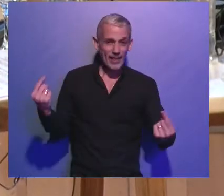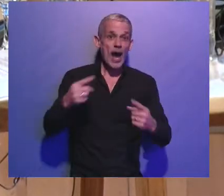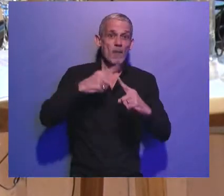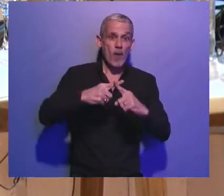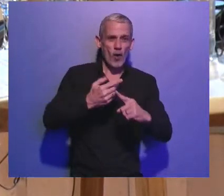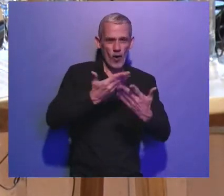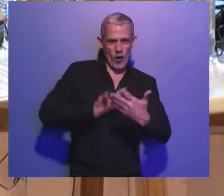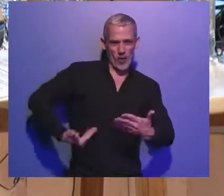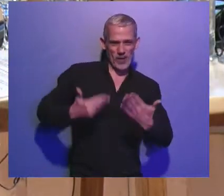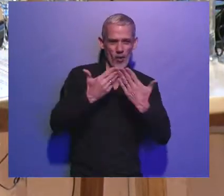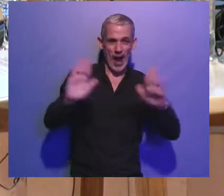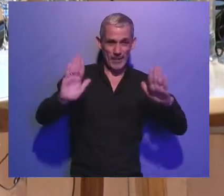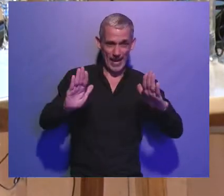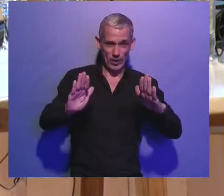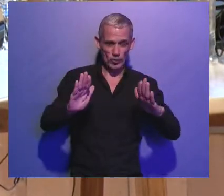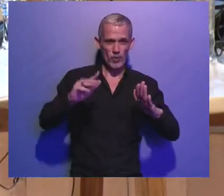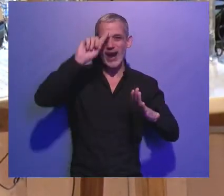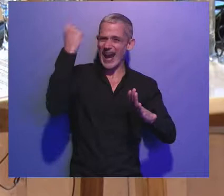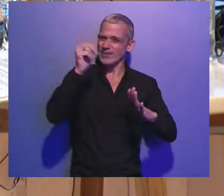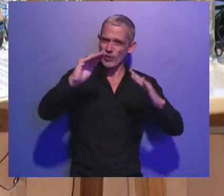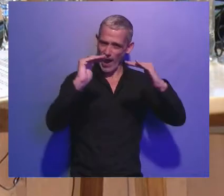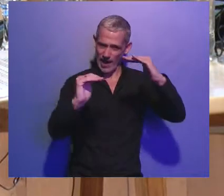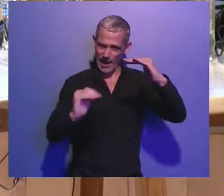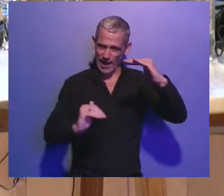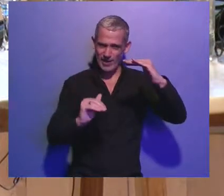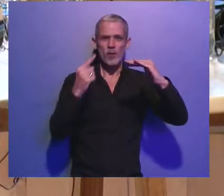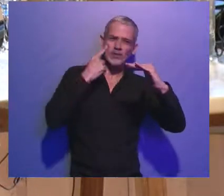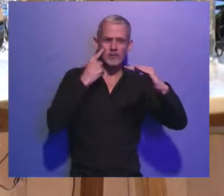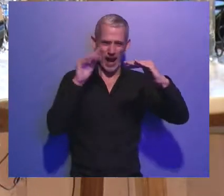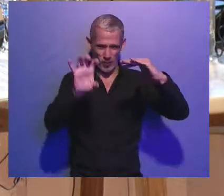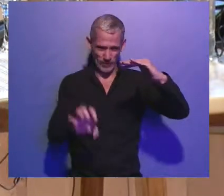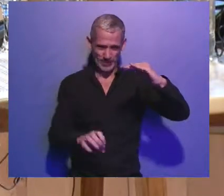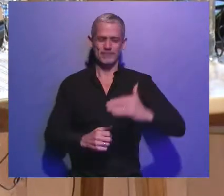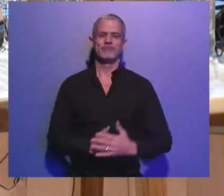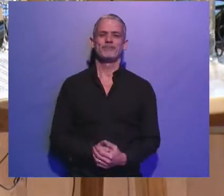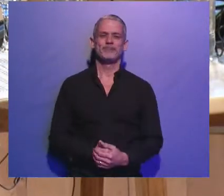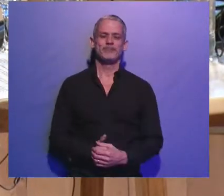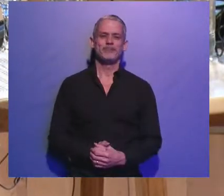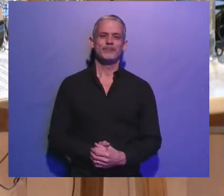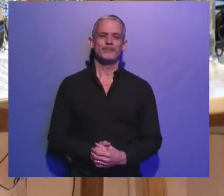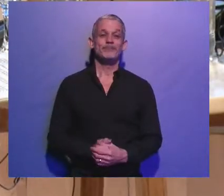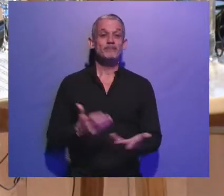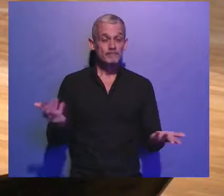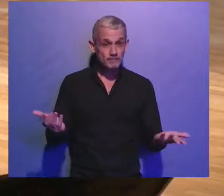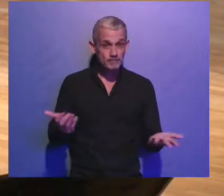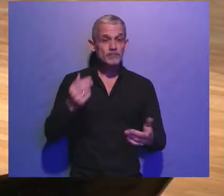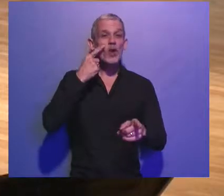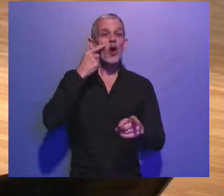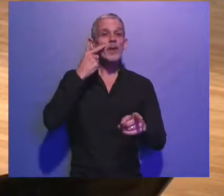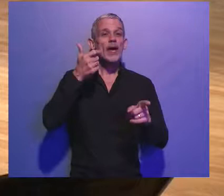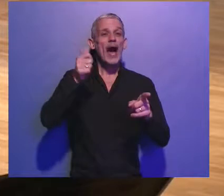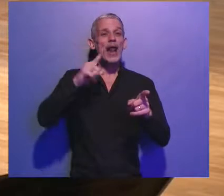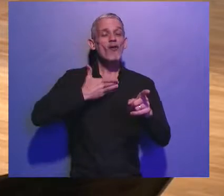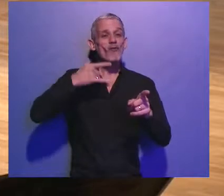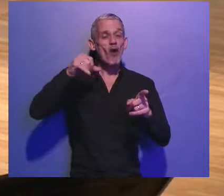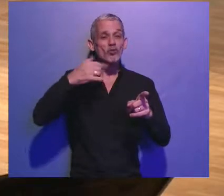people's lives, or which solutions could be developed through subnational government policies like this?